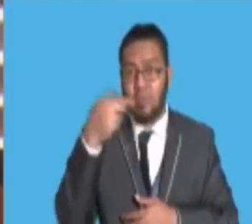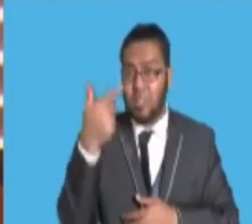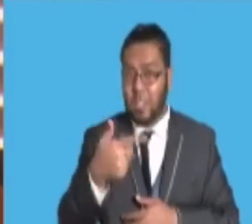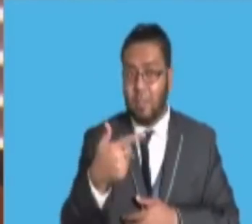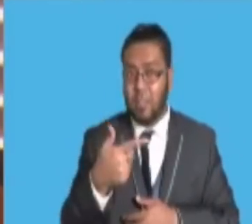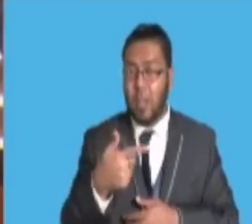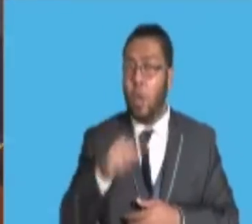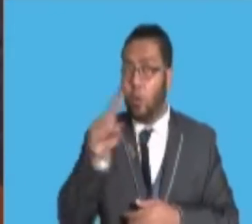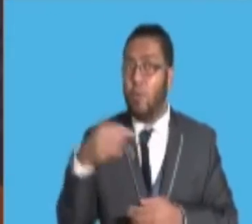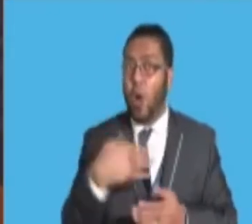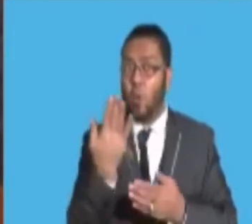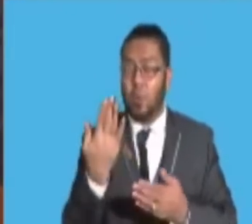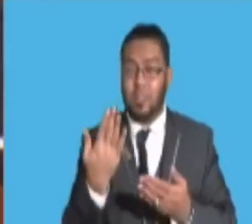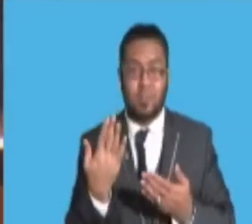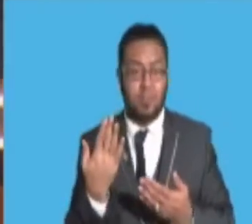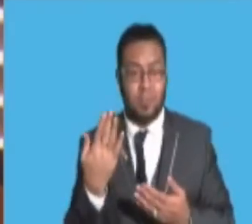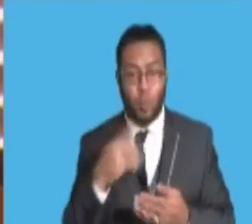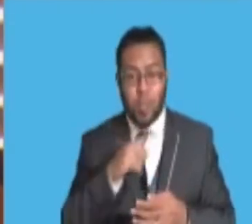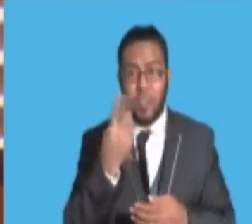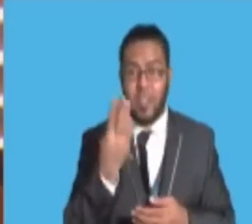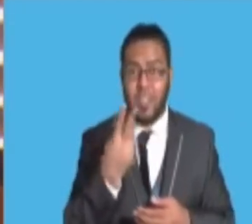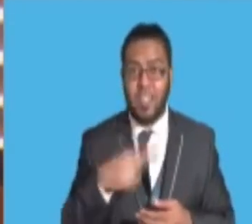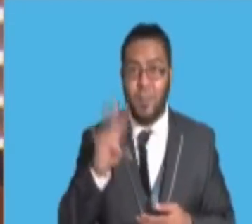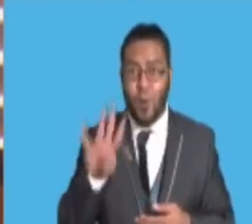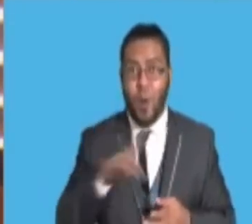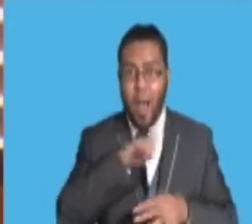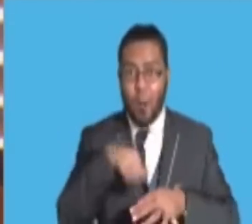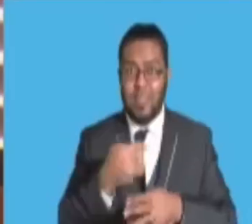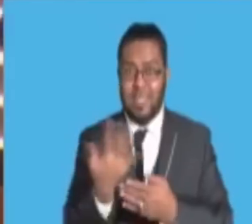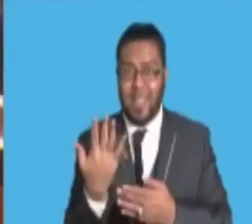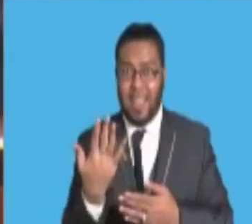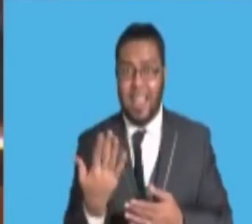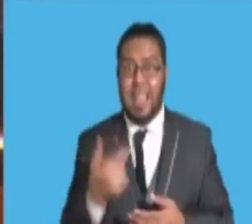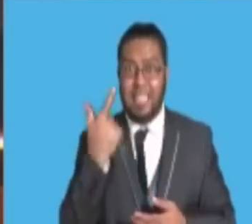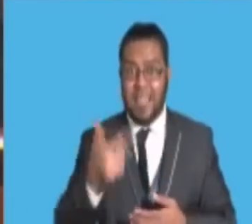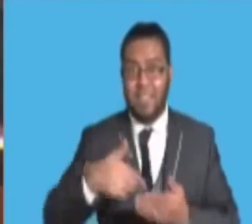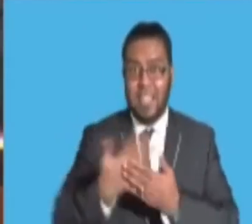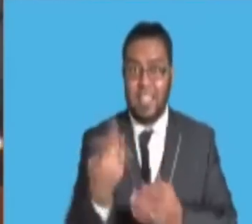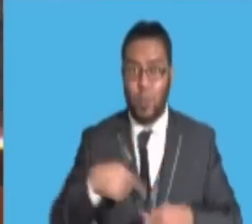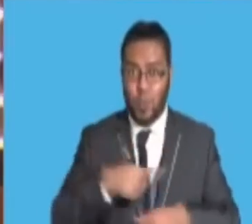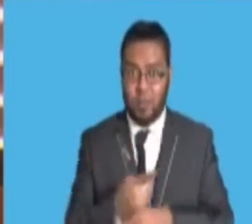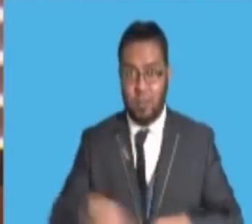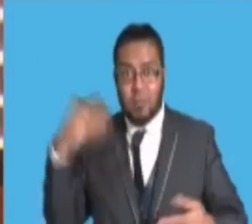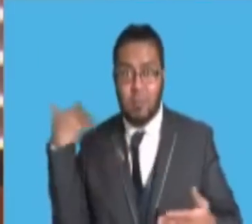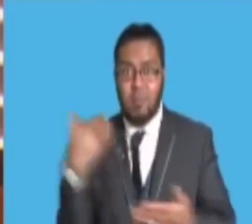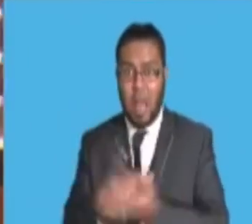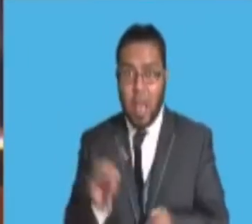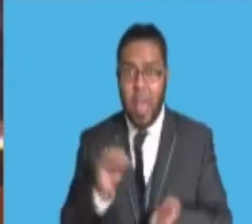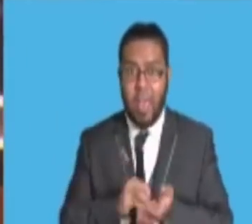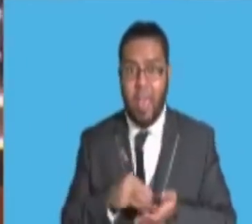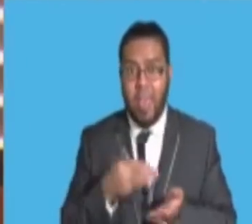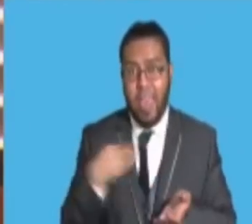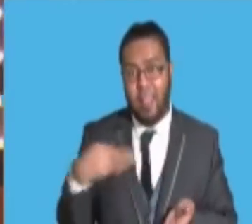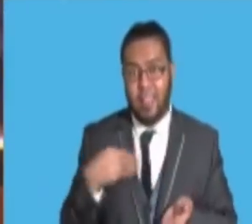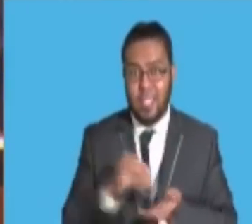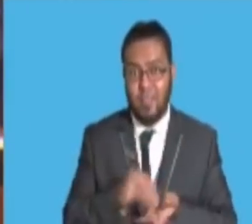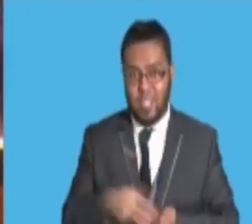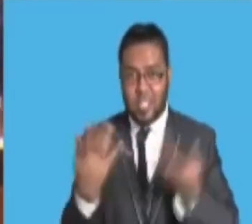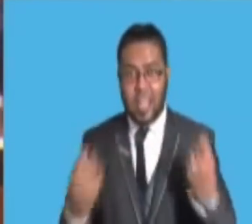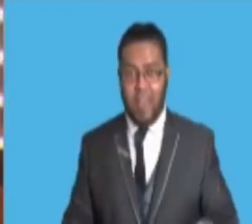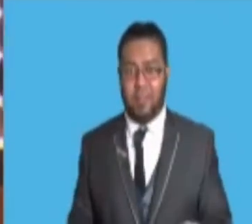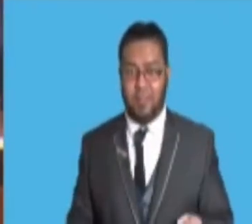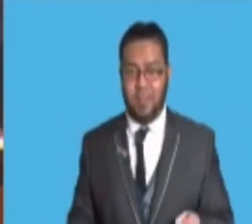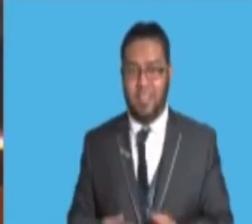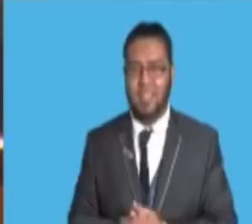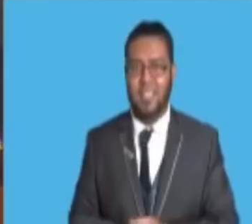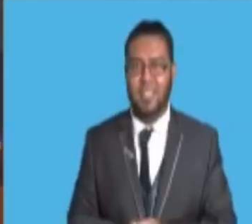24 hours a day, 7 days a week heart surgery. For the very first time in Fijian history, essential healthcare workers at the hospitals will have